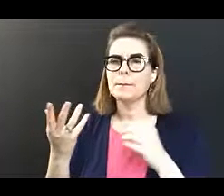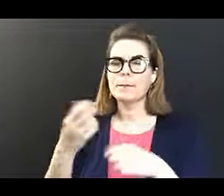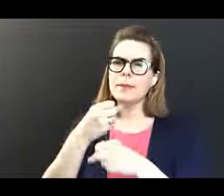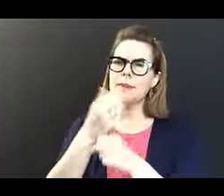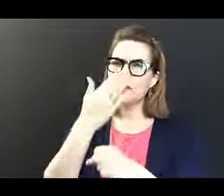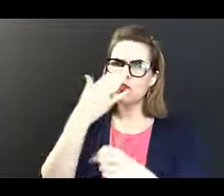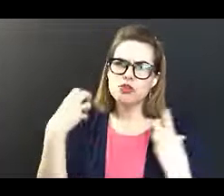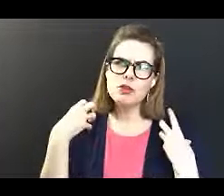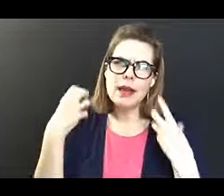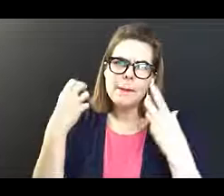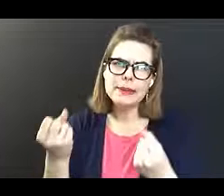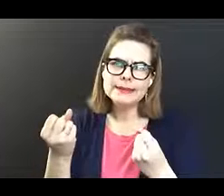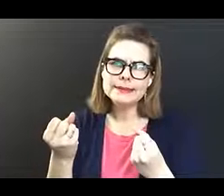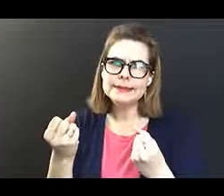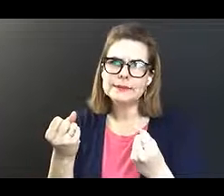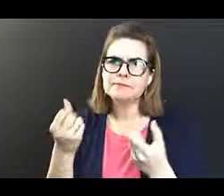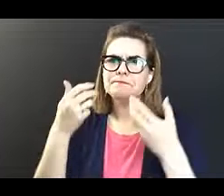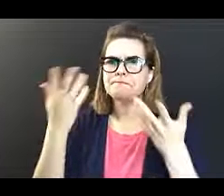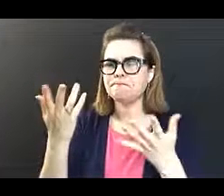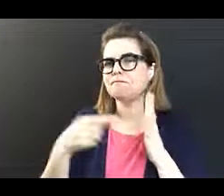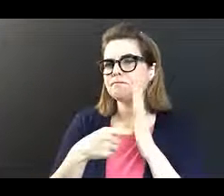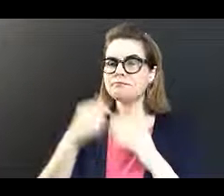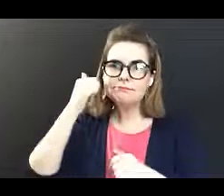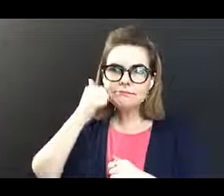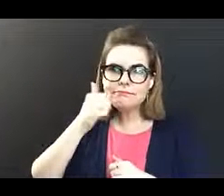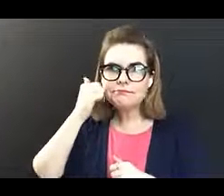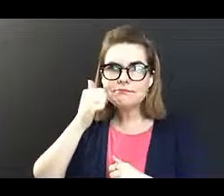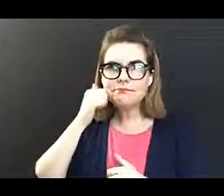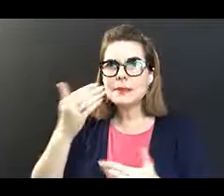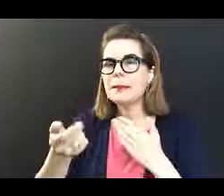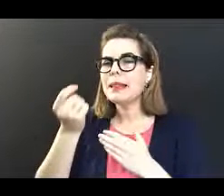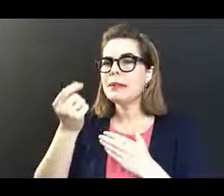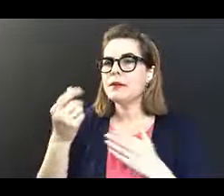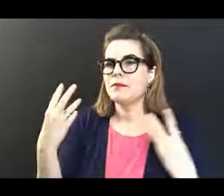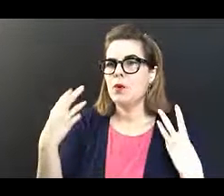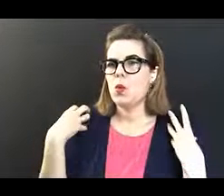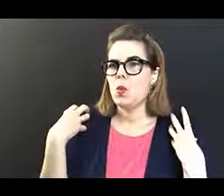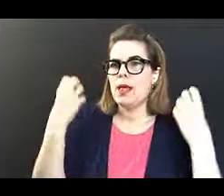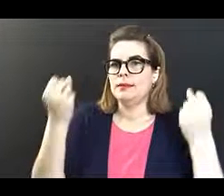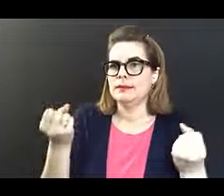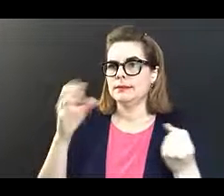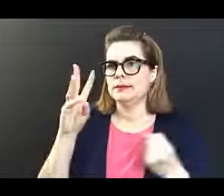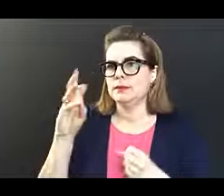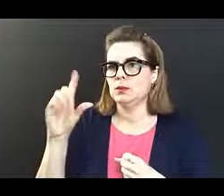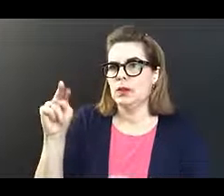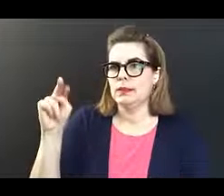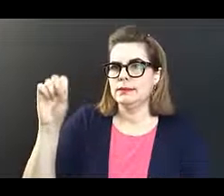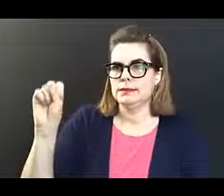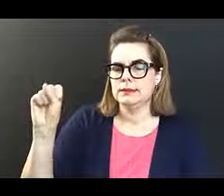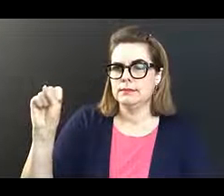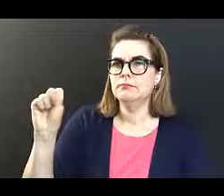habits. So every day in the school classroom, just doing a little bit of wellness, some